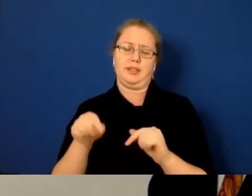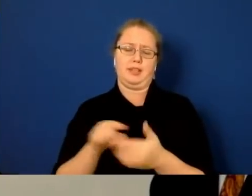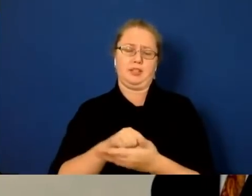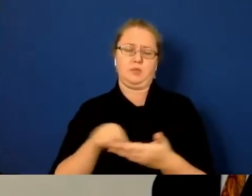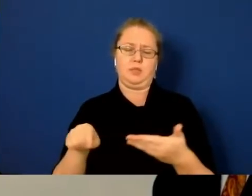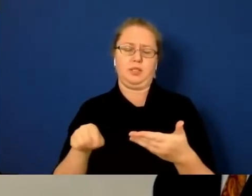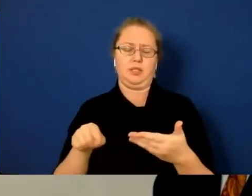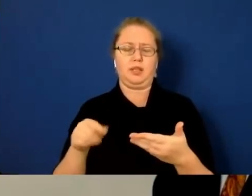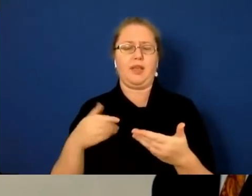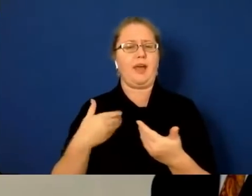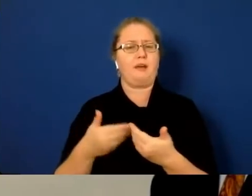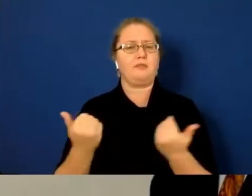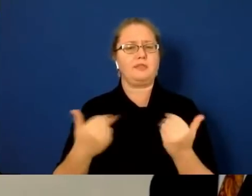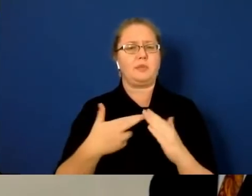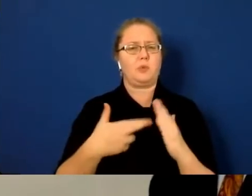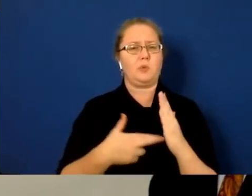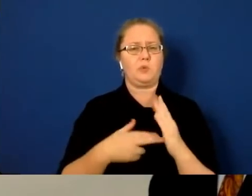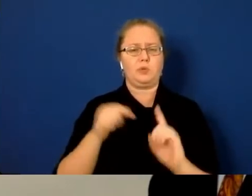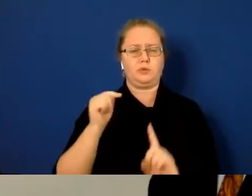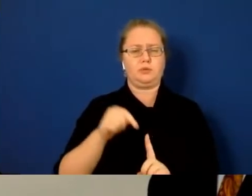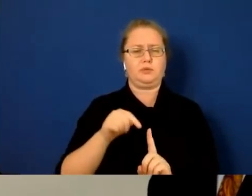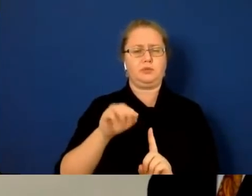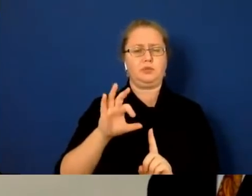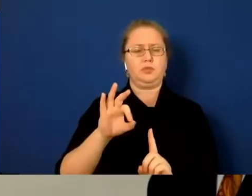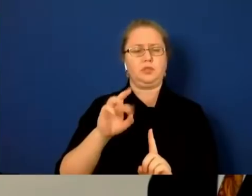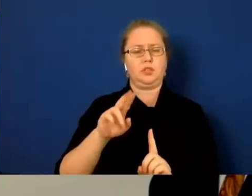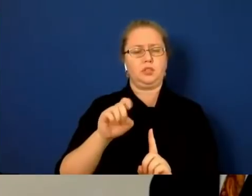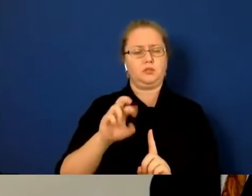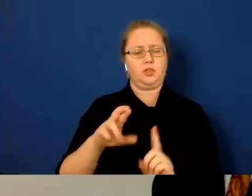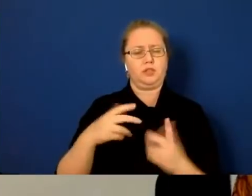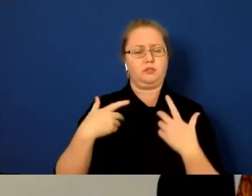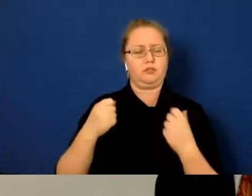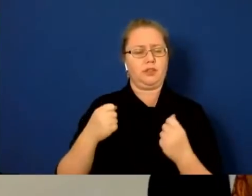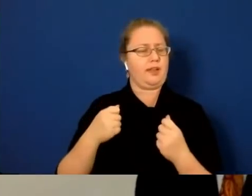gov.bc.ca/COVID-19. Last question today is from Joel Ballard, CBC.